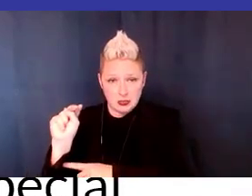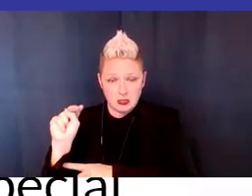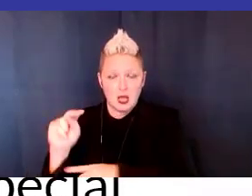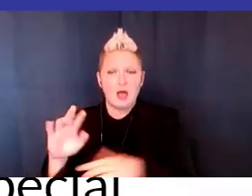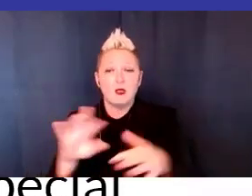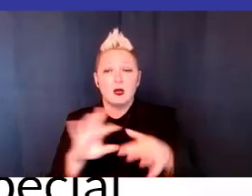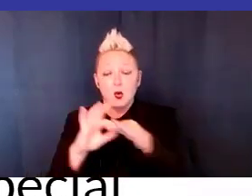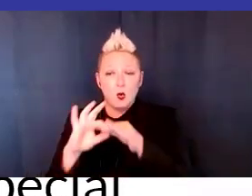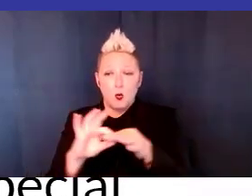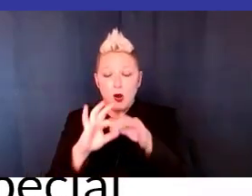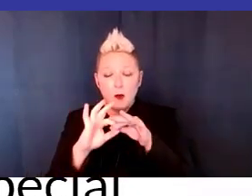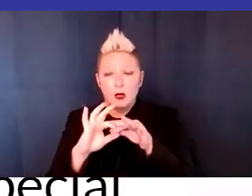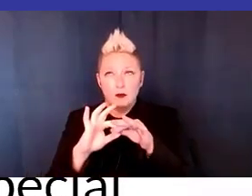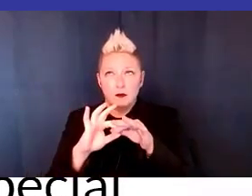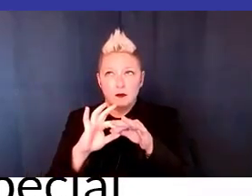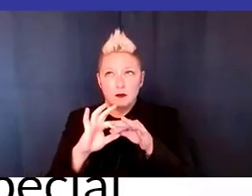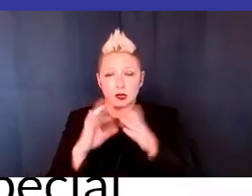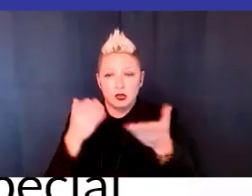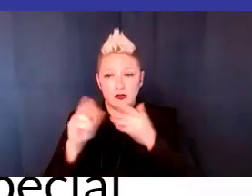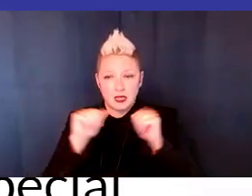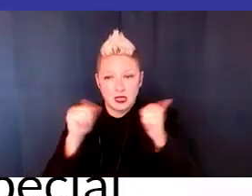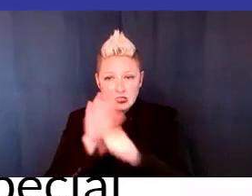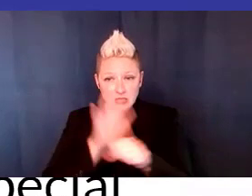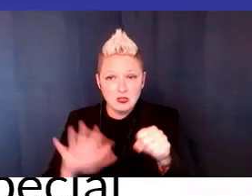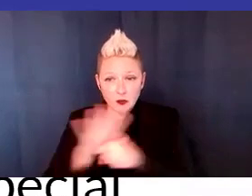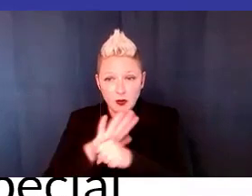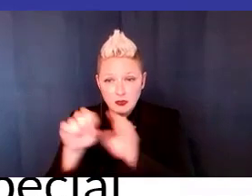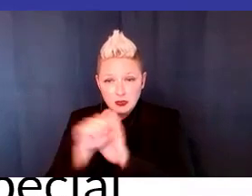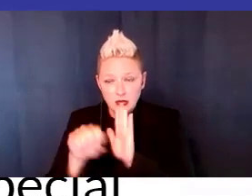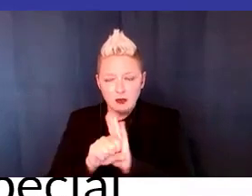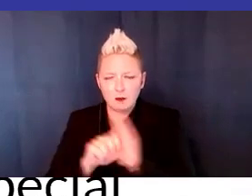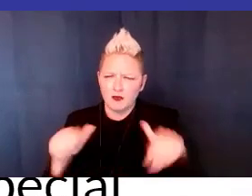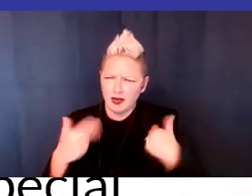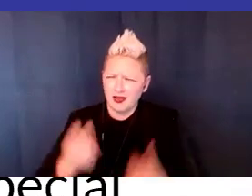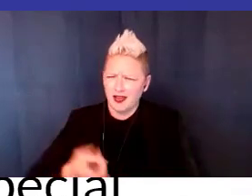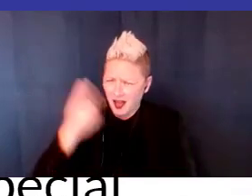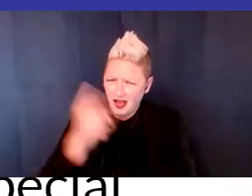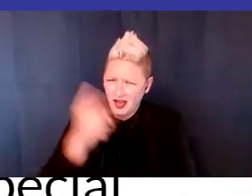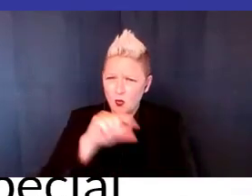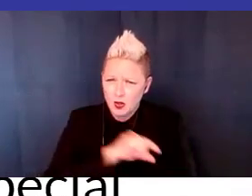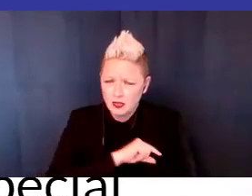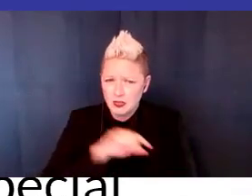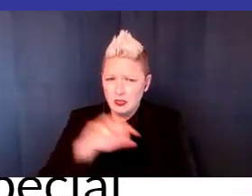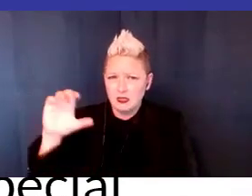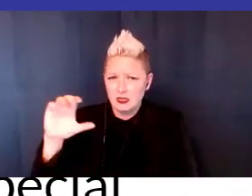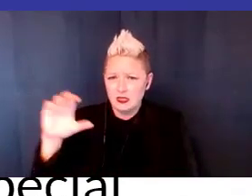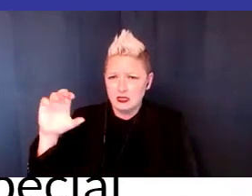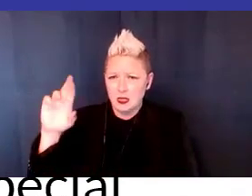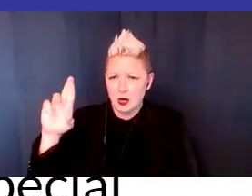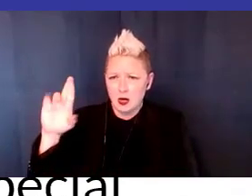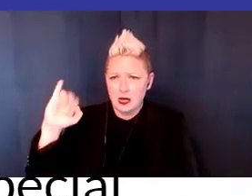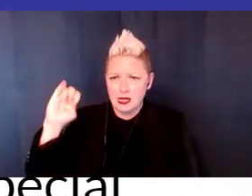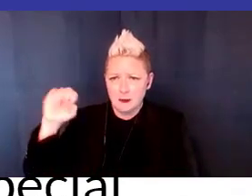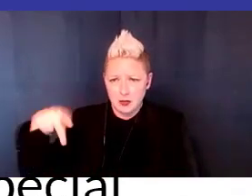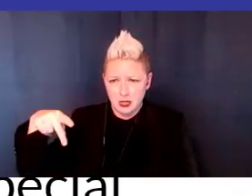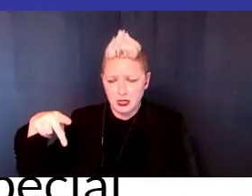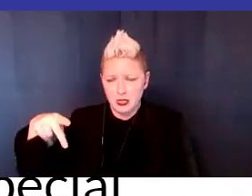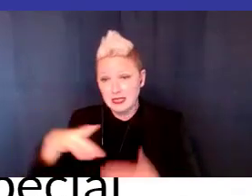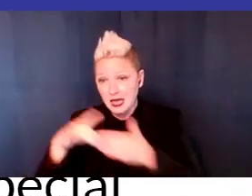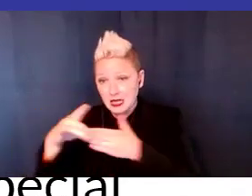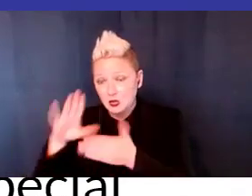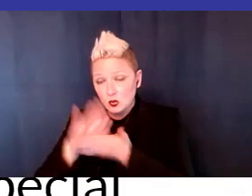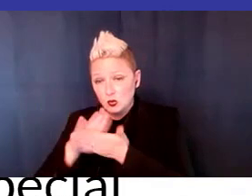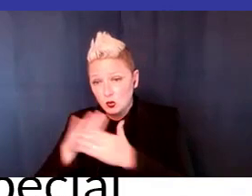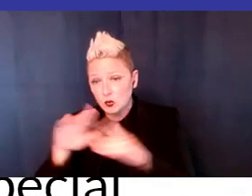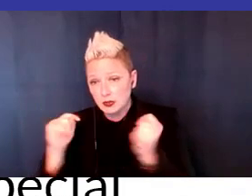service agencies around the state. They are still providing very high quality CCR IEP guidance to school teams on how